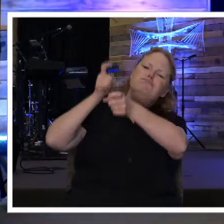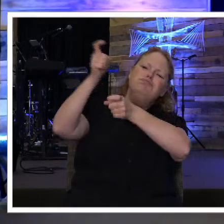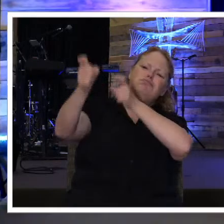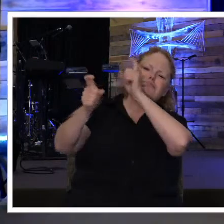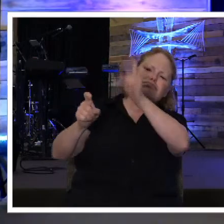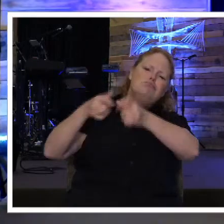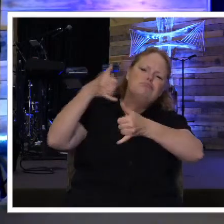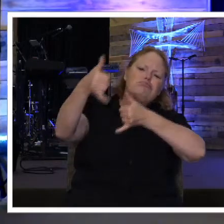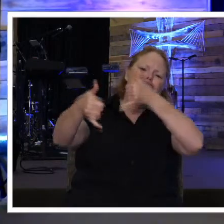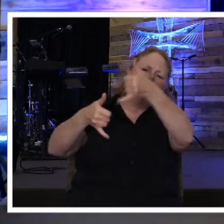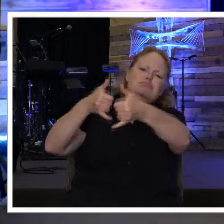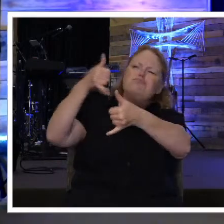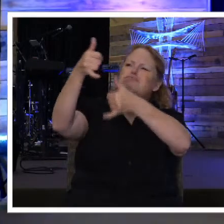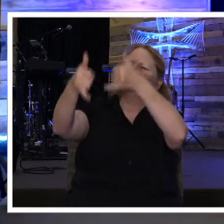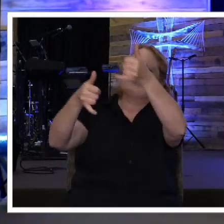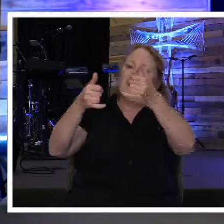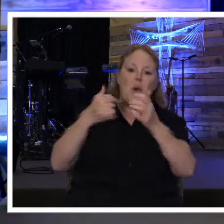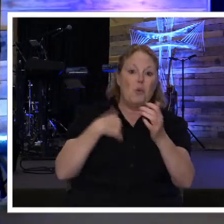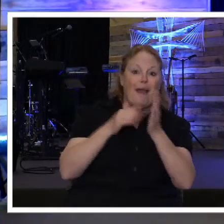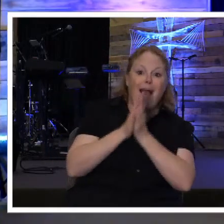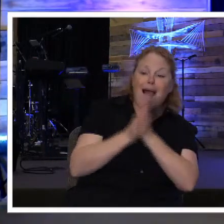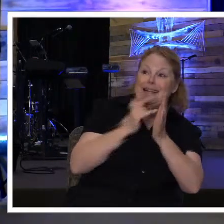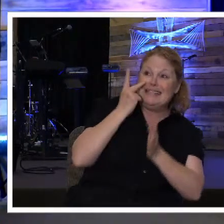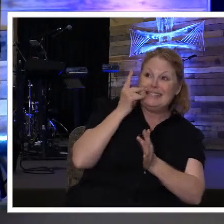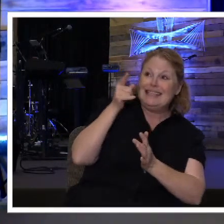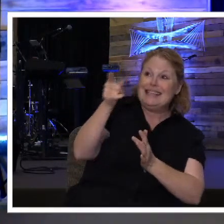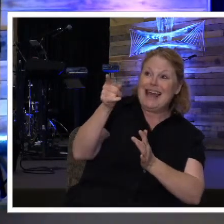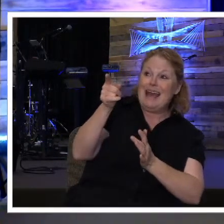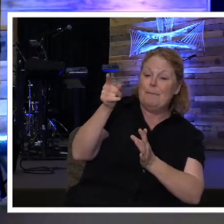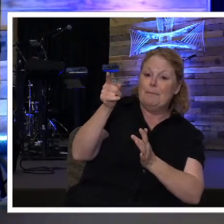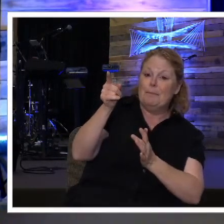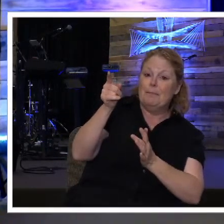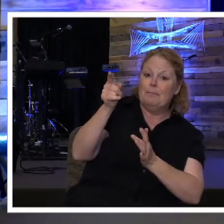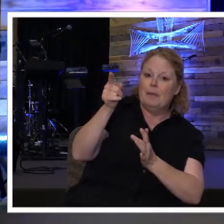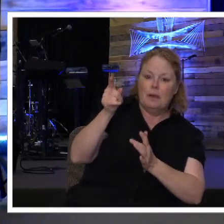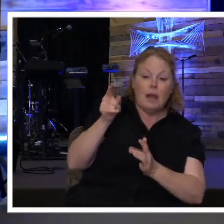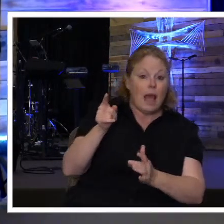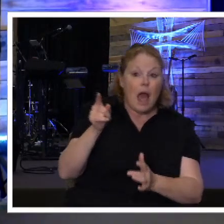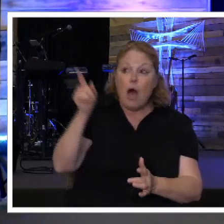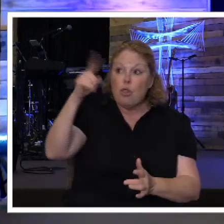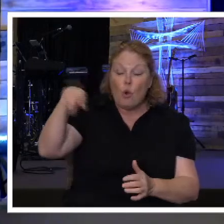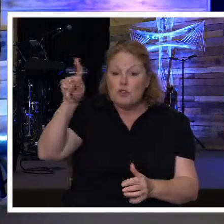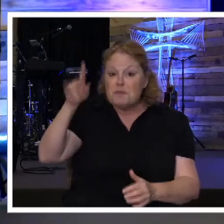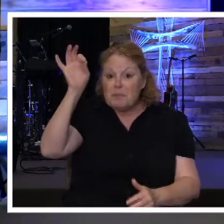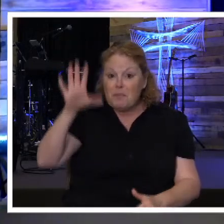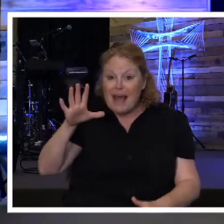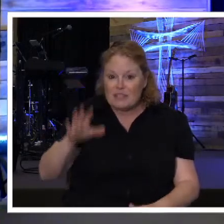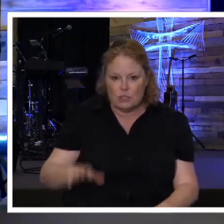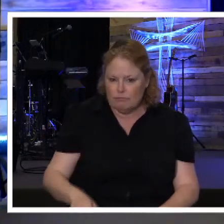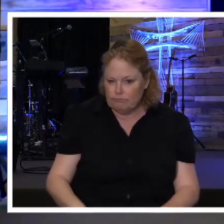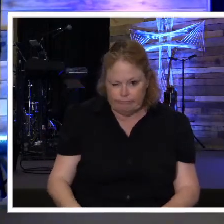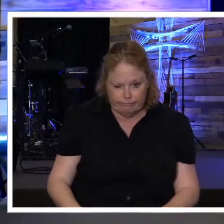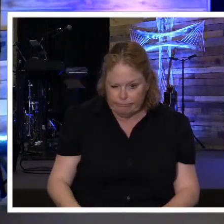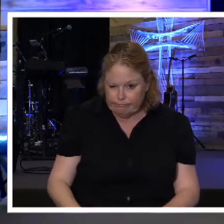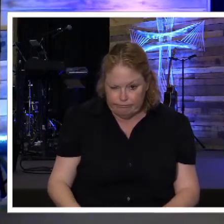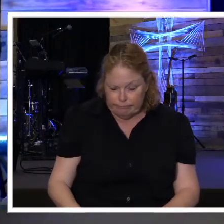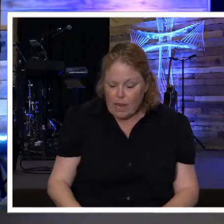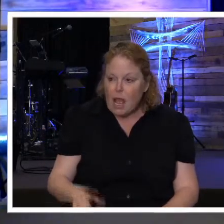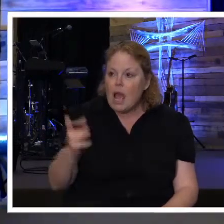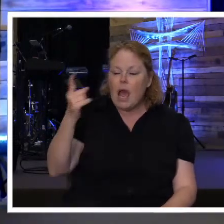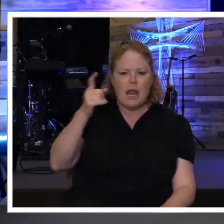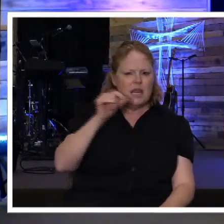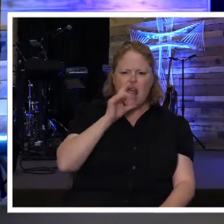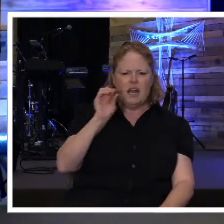the way that they live, that we can't wait to see it. And none of those people that we talk about are pastors. None of them are involved